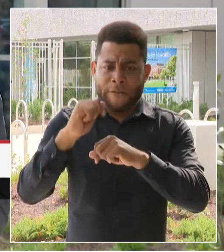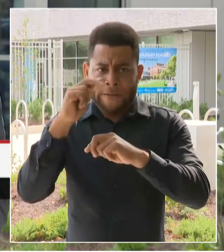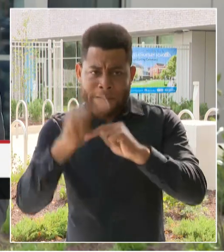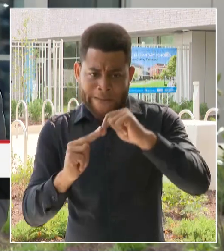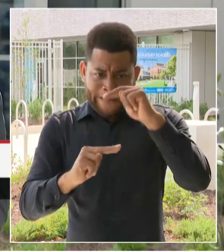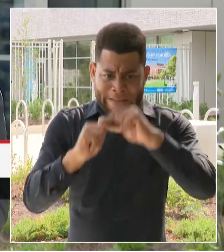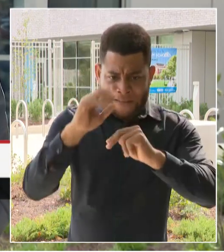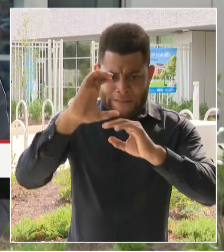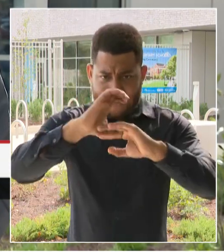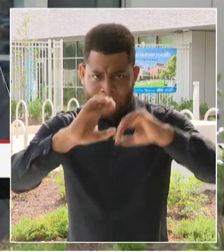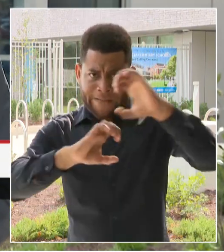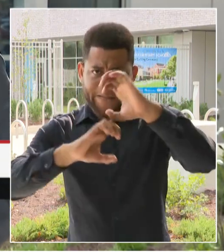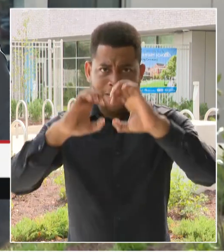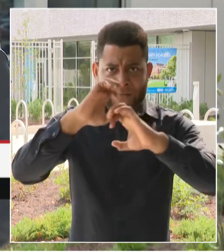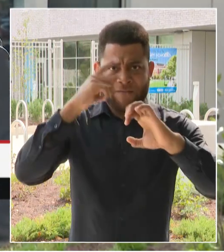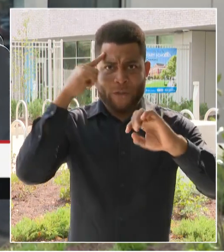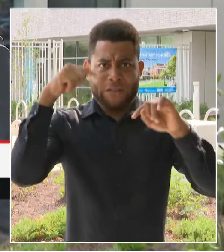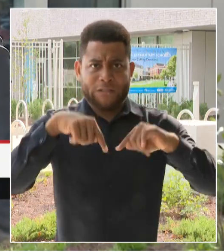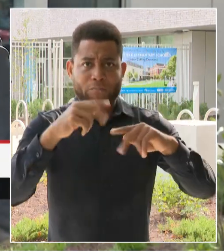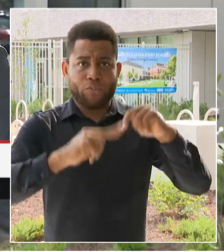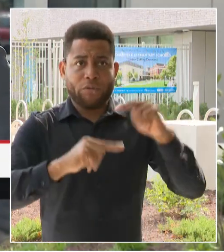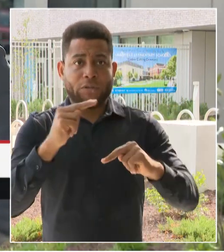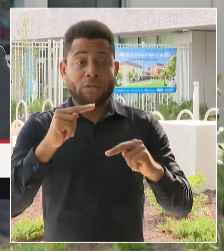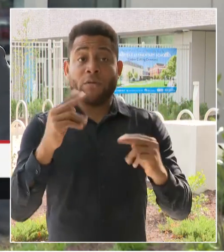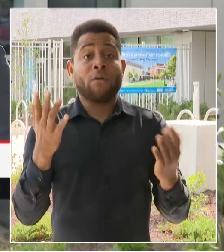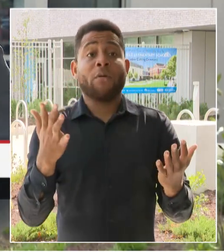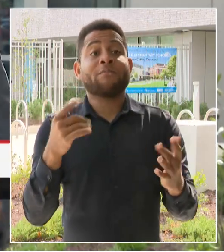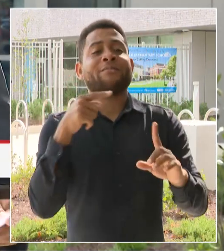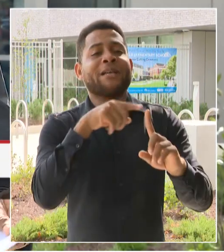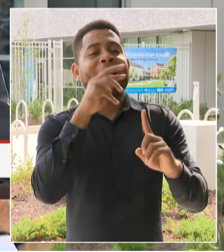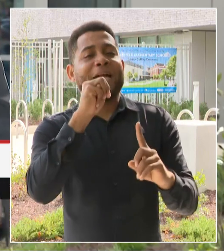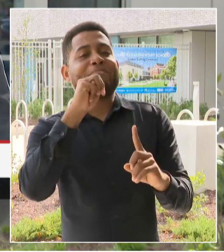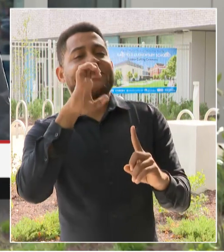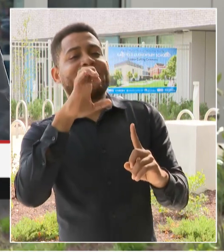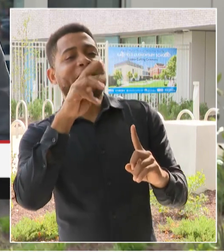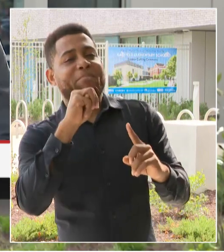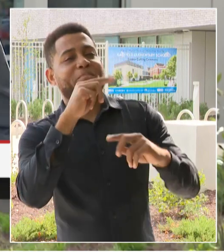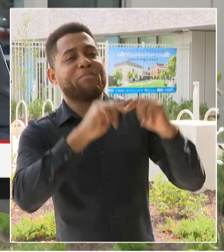that's the folks at MCN Build. Wave your hand.